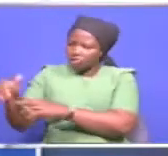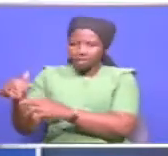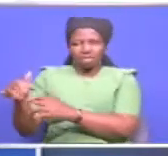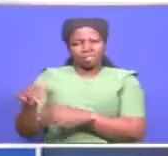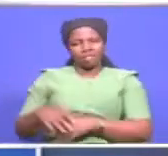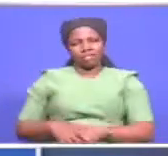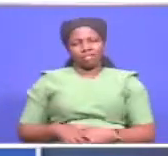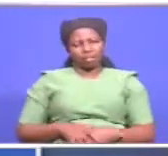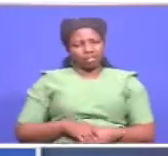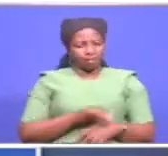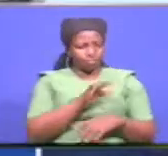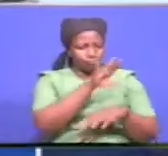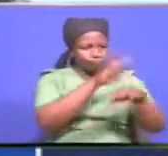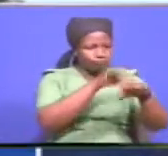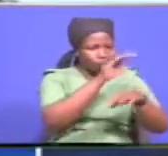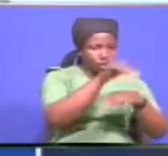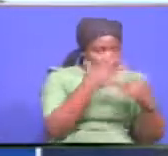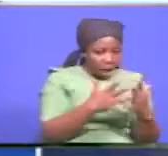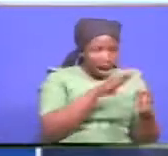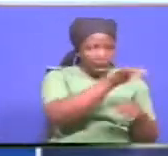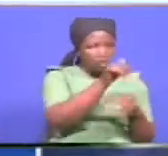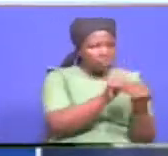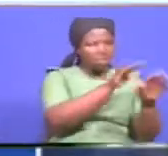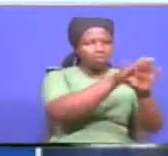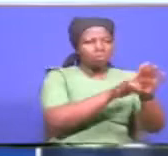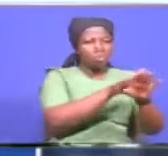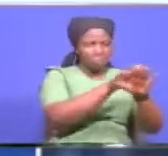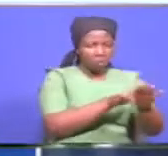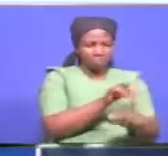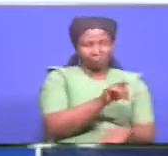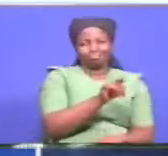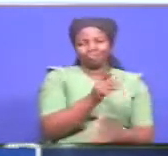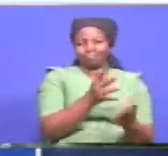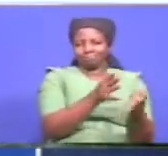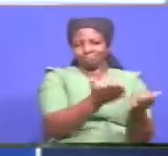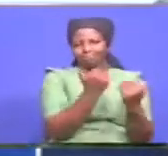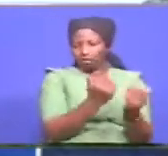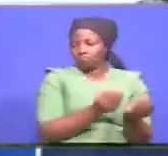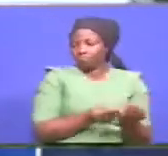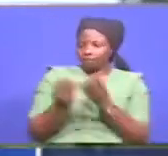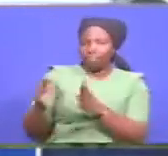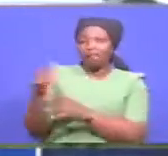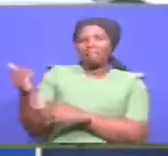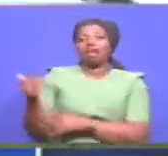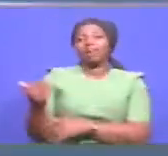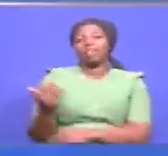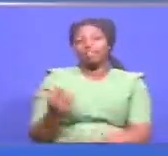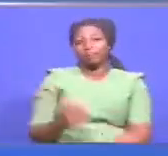at carrying out the exercise. Nancy Okware, Channel 1 News.